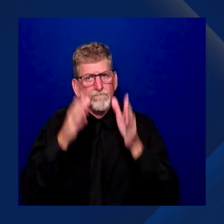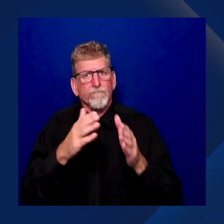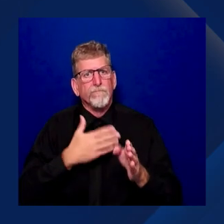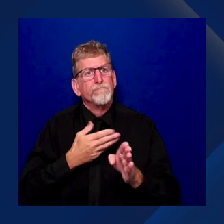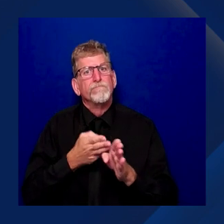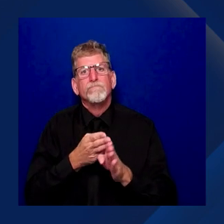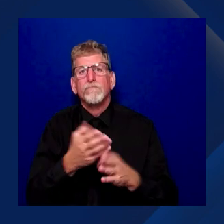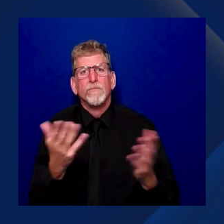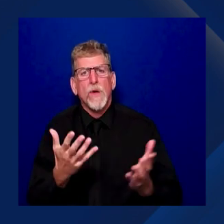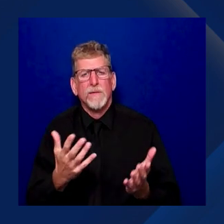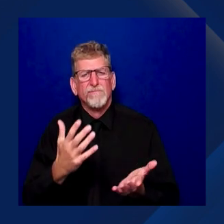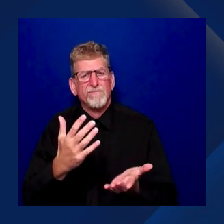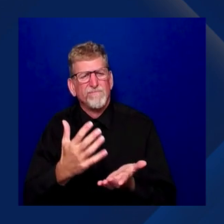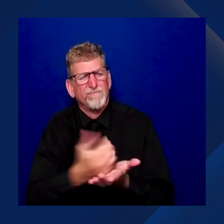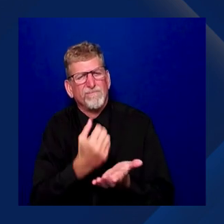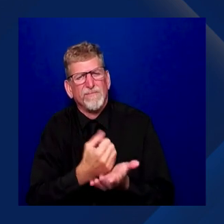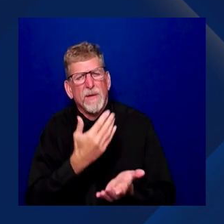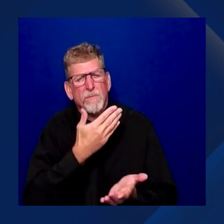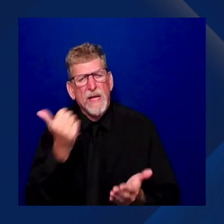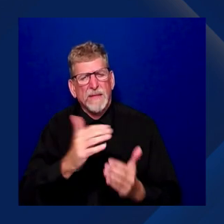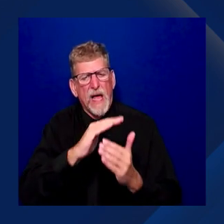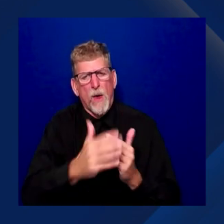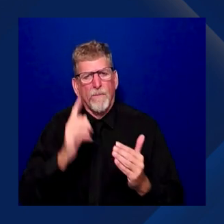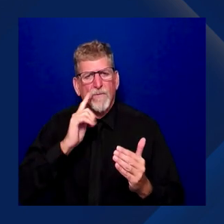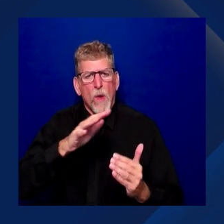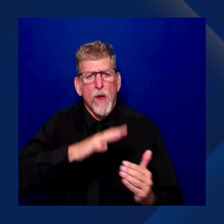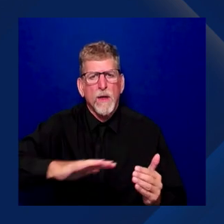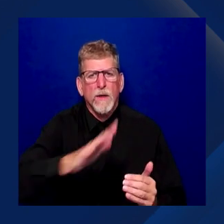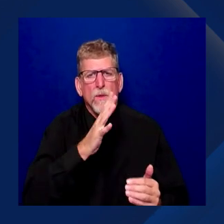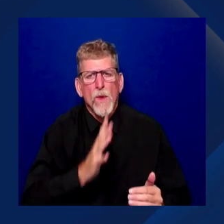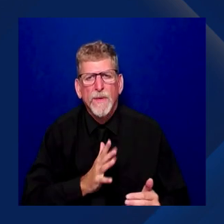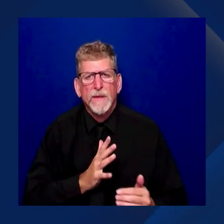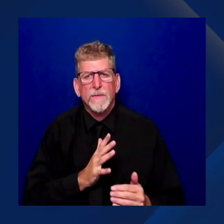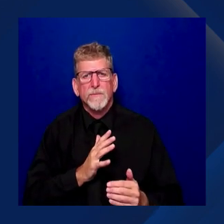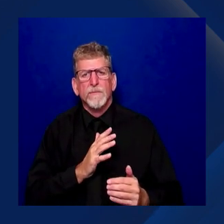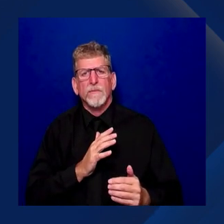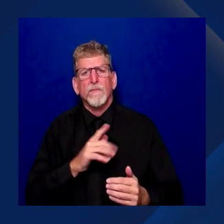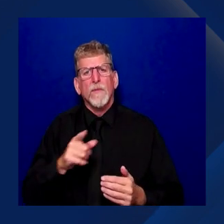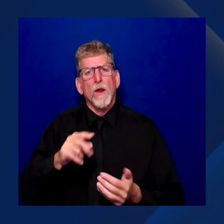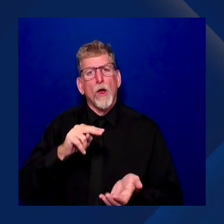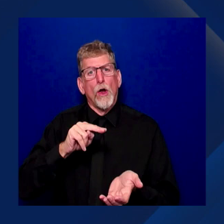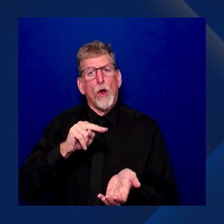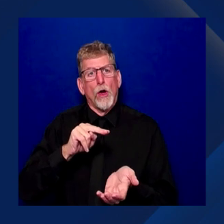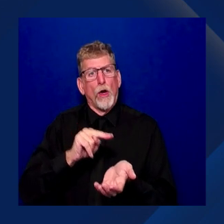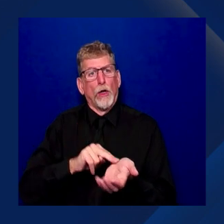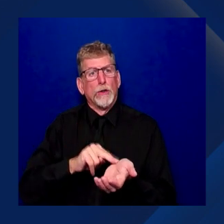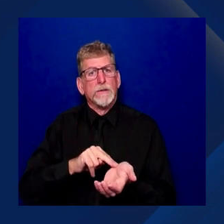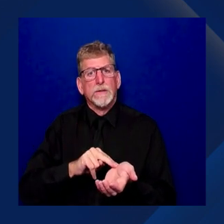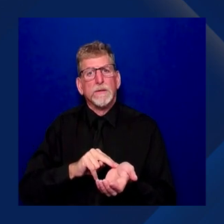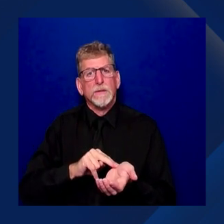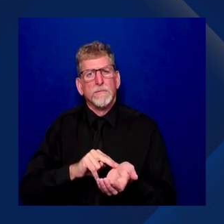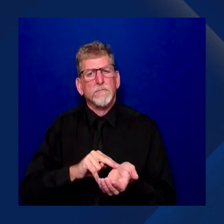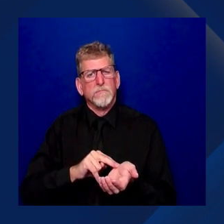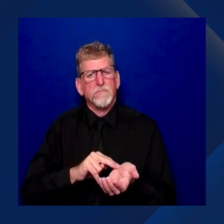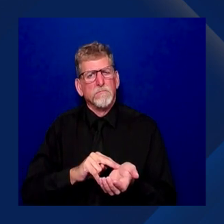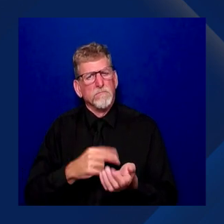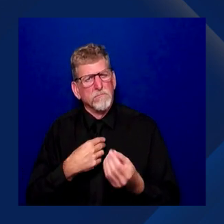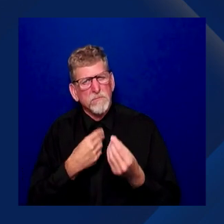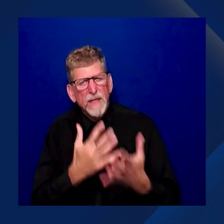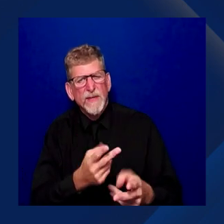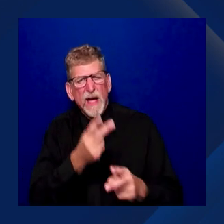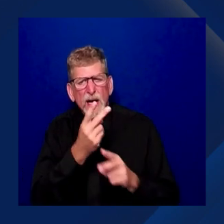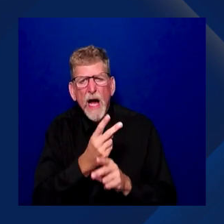As a nurse, I've provided care in small community settings and at larger academic facilities, and I've really